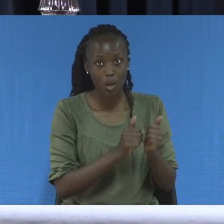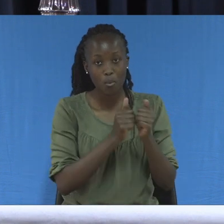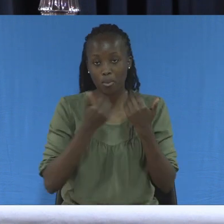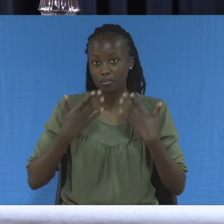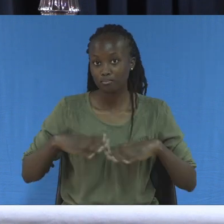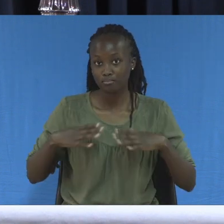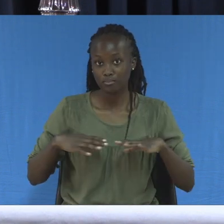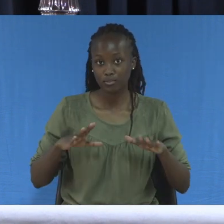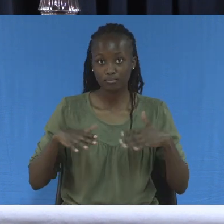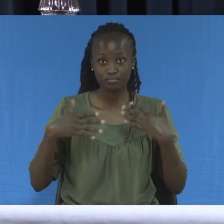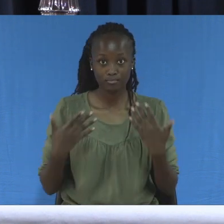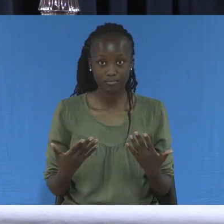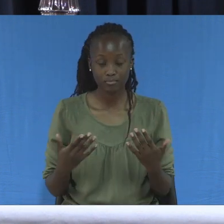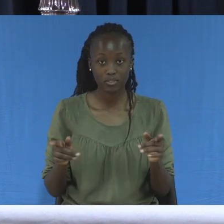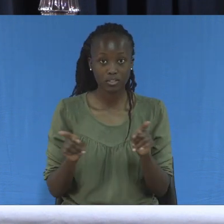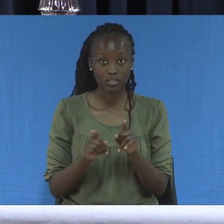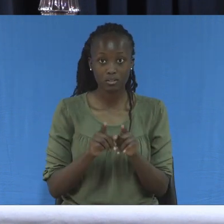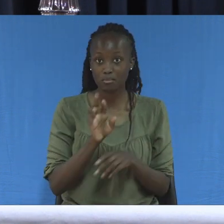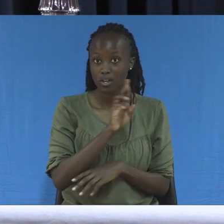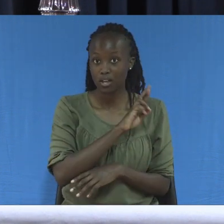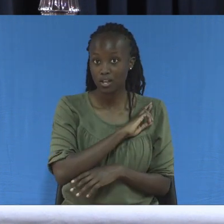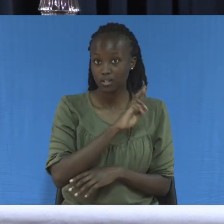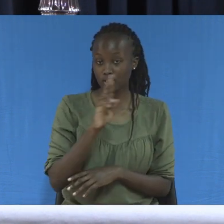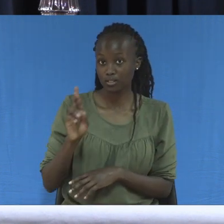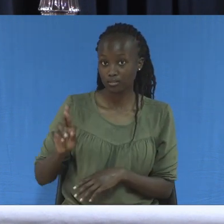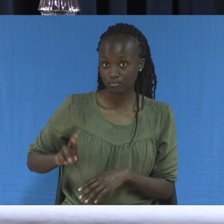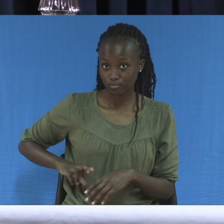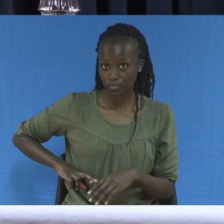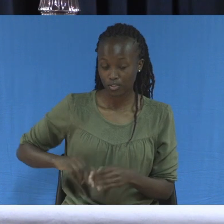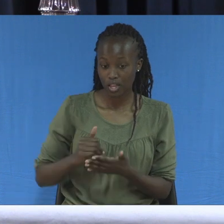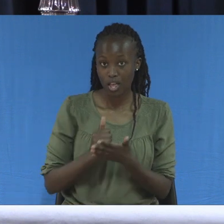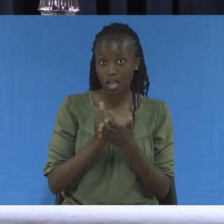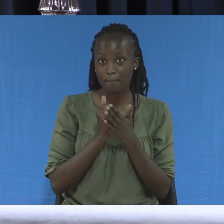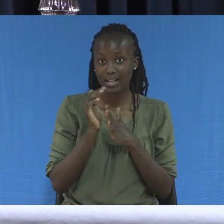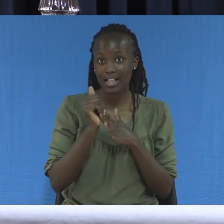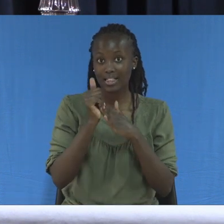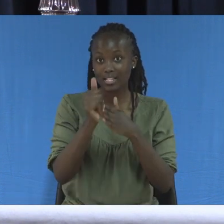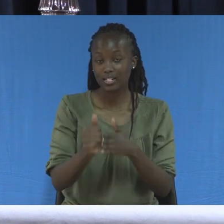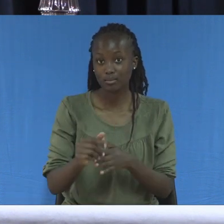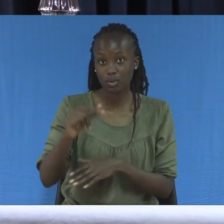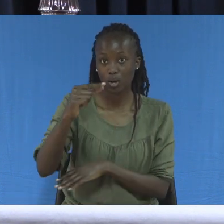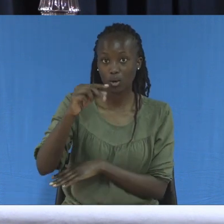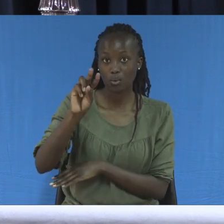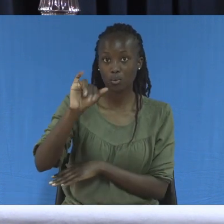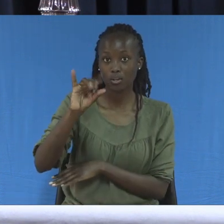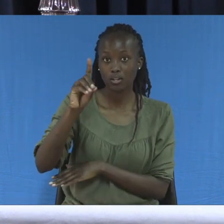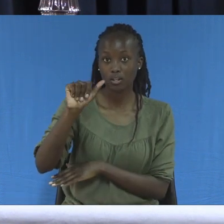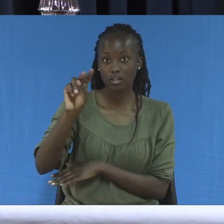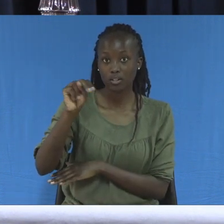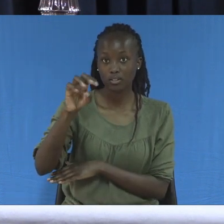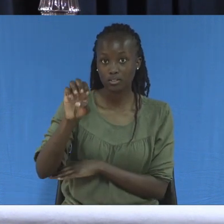other. Religion offers guidance. Different